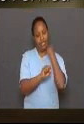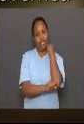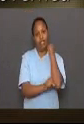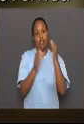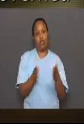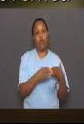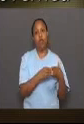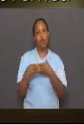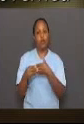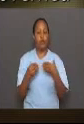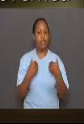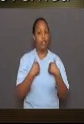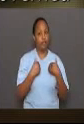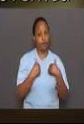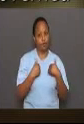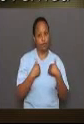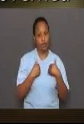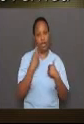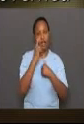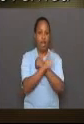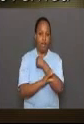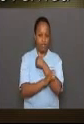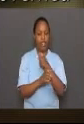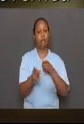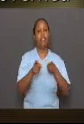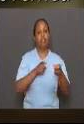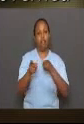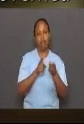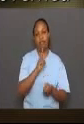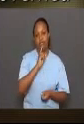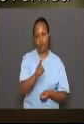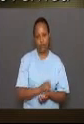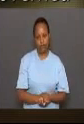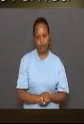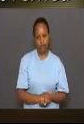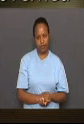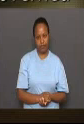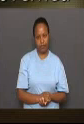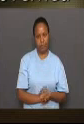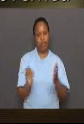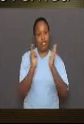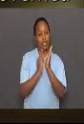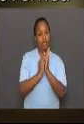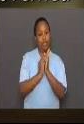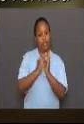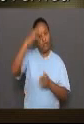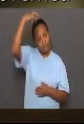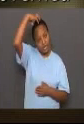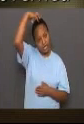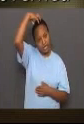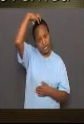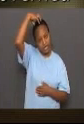principles upon which a state is governed. A constitution is